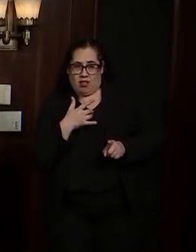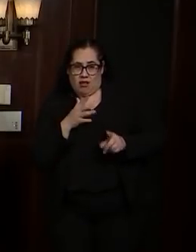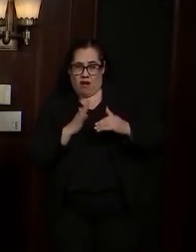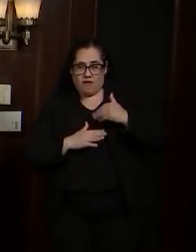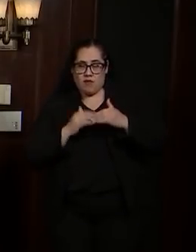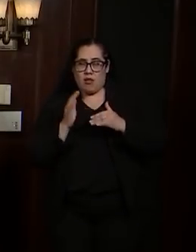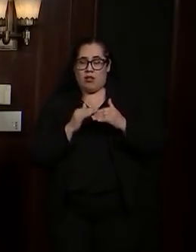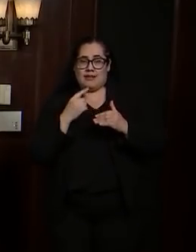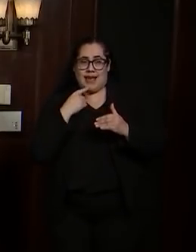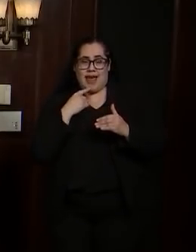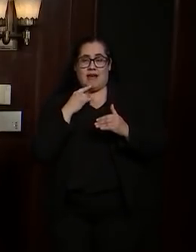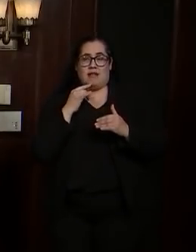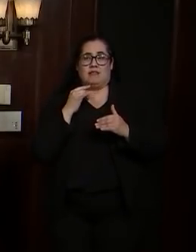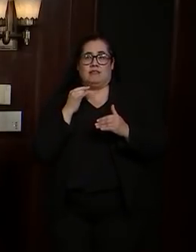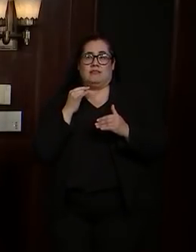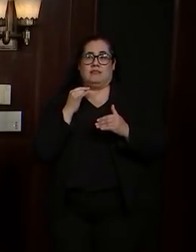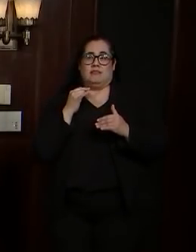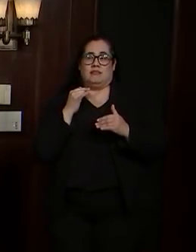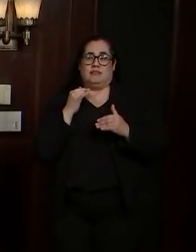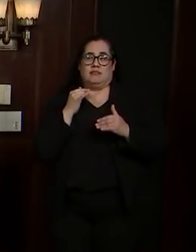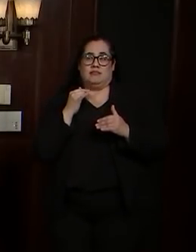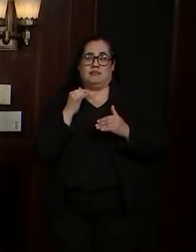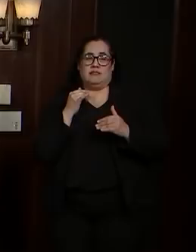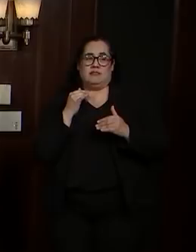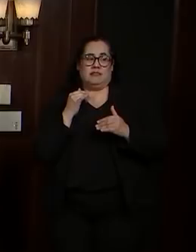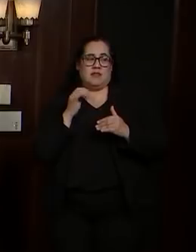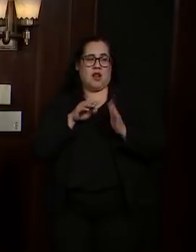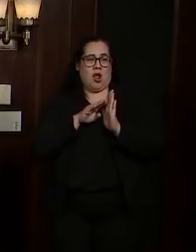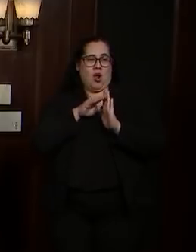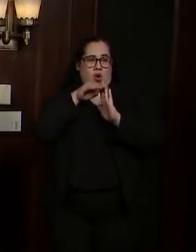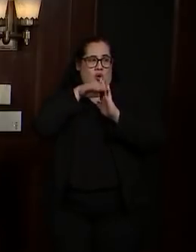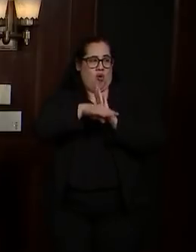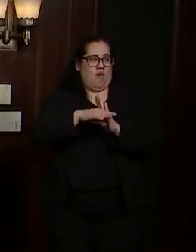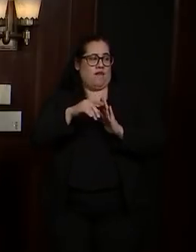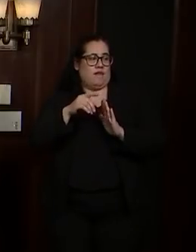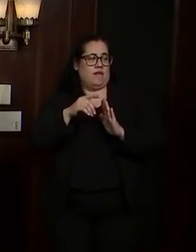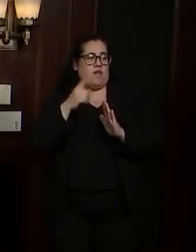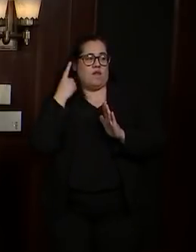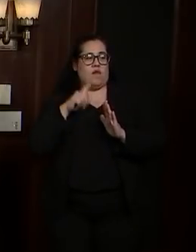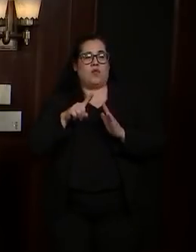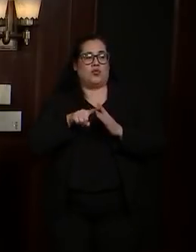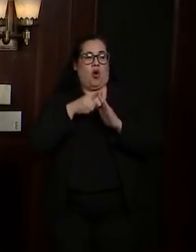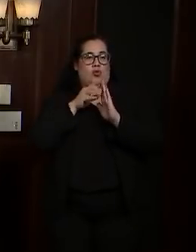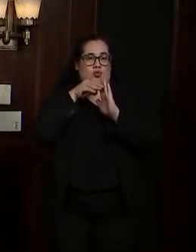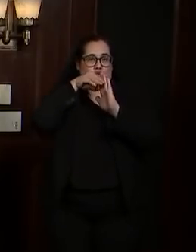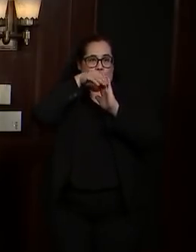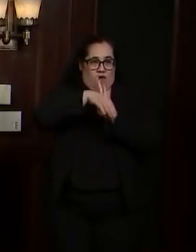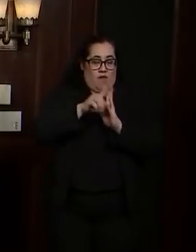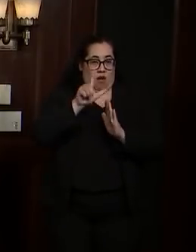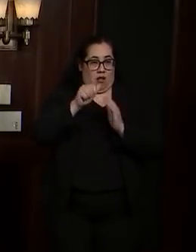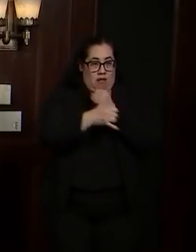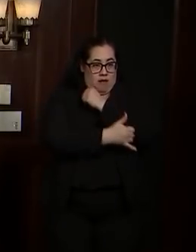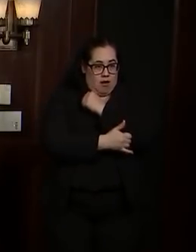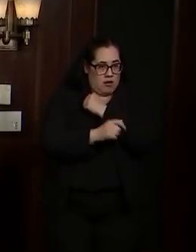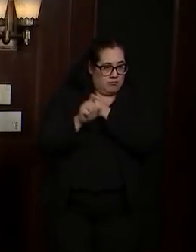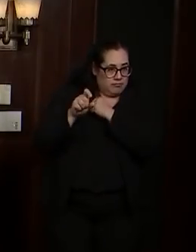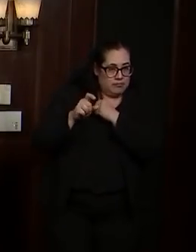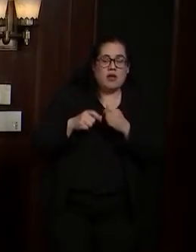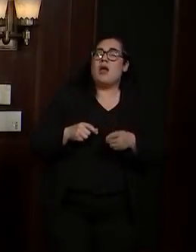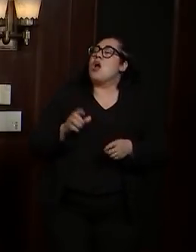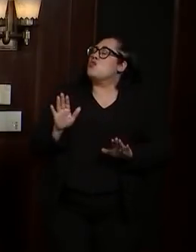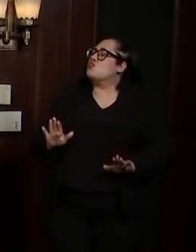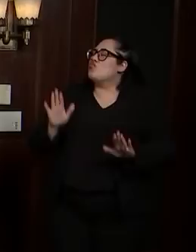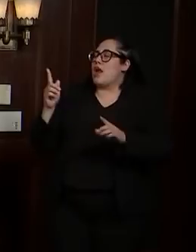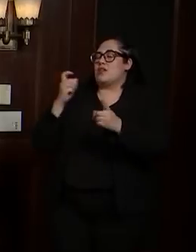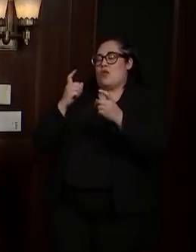saying that the curve has started to flatten here in LA County? And I'm happy to hear from Mayor Garcetti as well on that. Those are